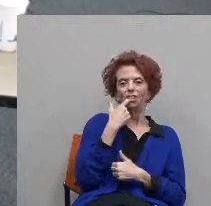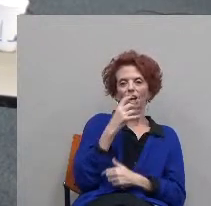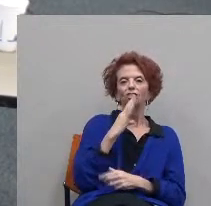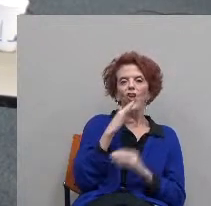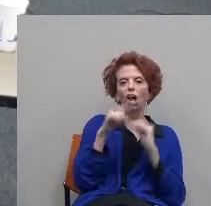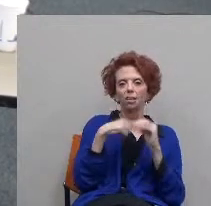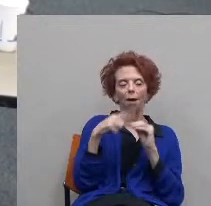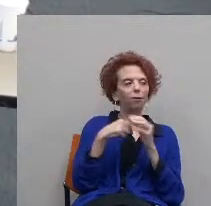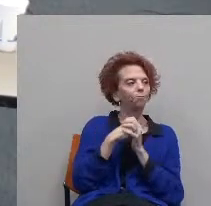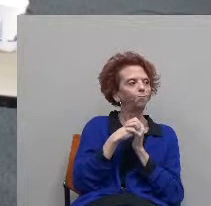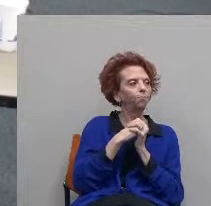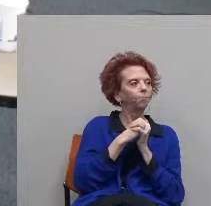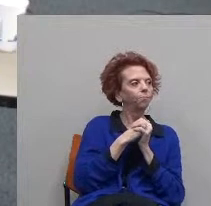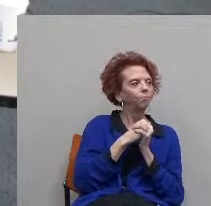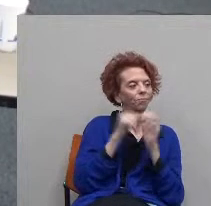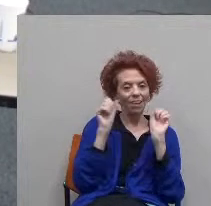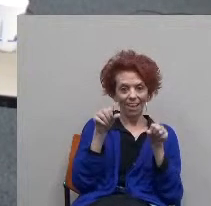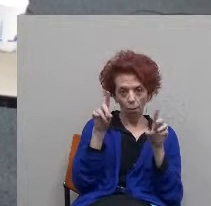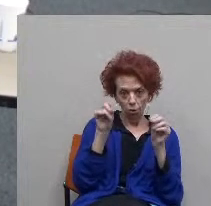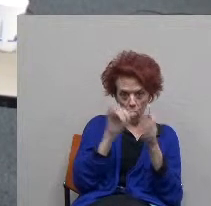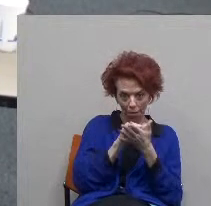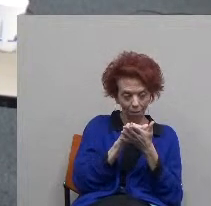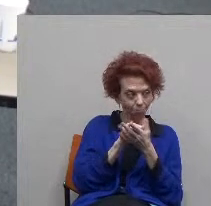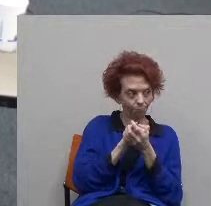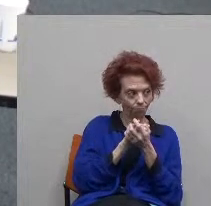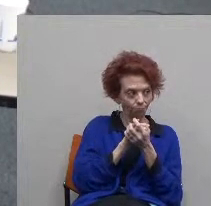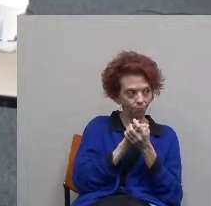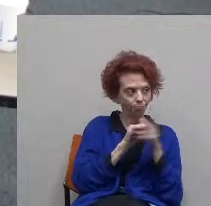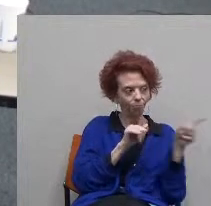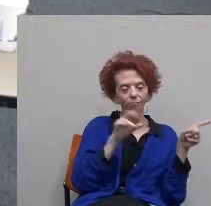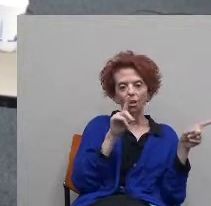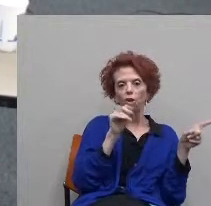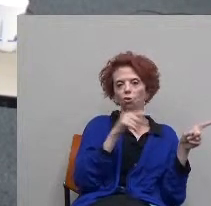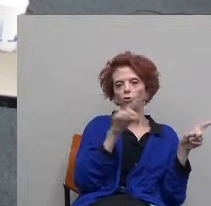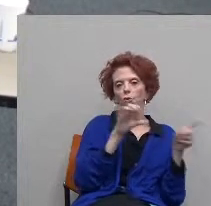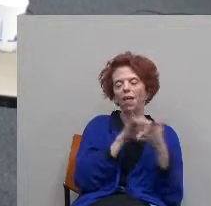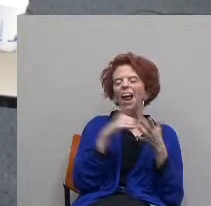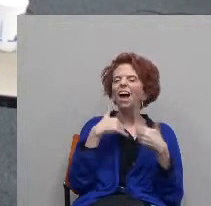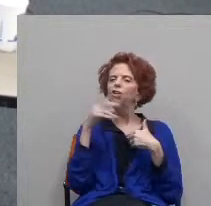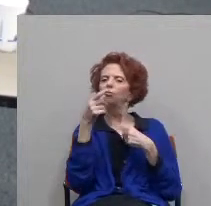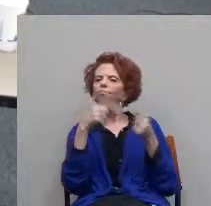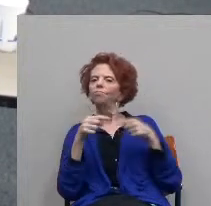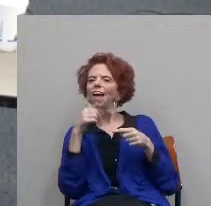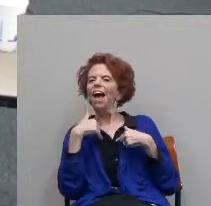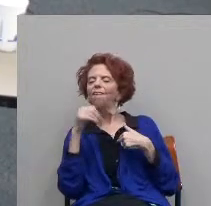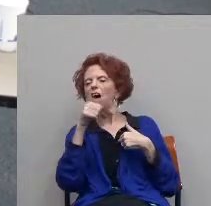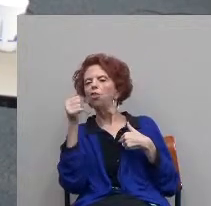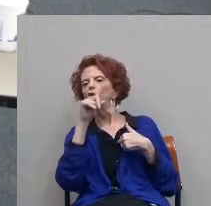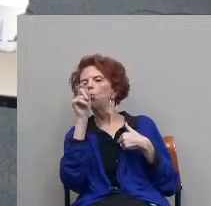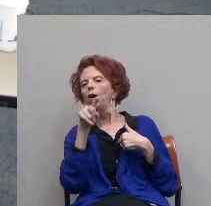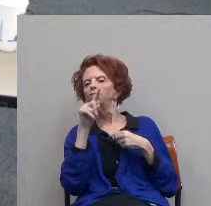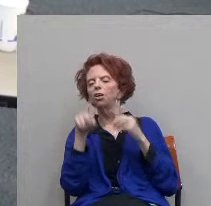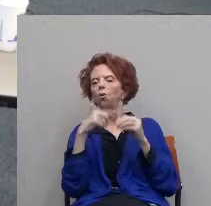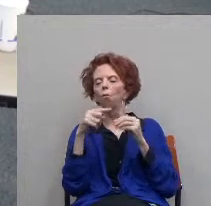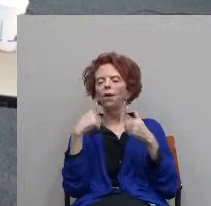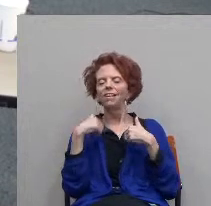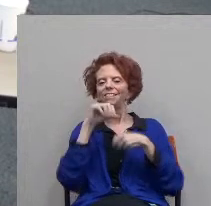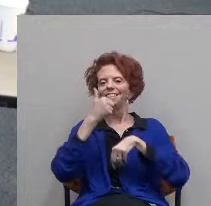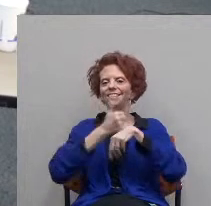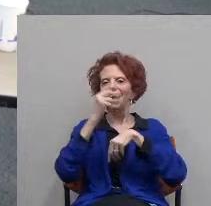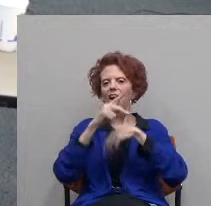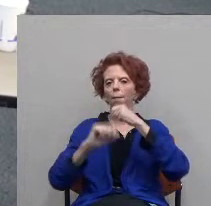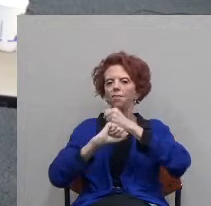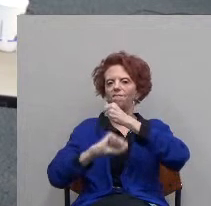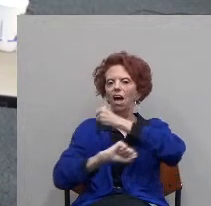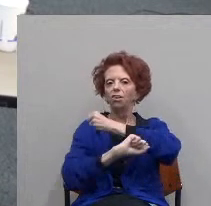Are we, I have a can question we do about that? this one. Well, why don't you go ahead and do this one? I do have a question. As we're drafting and coming up with the